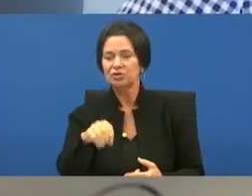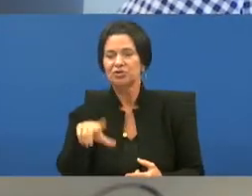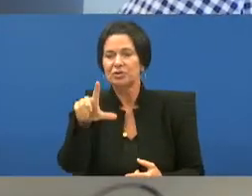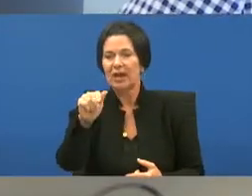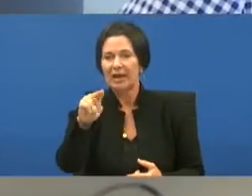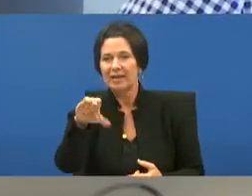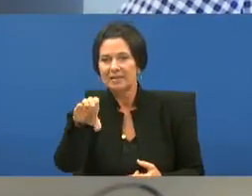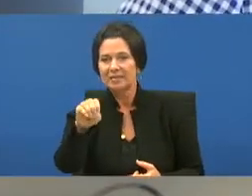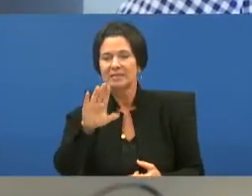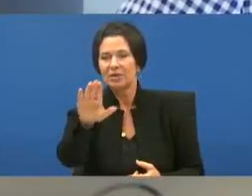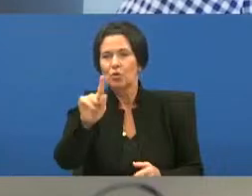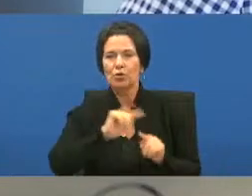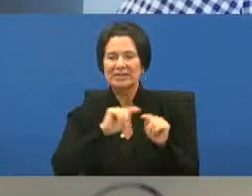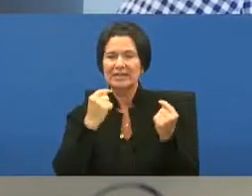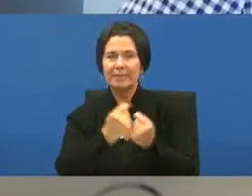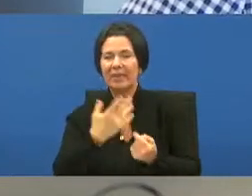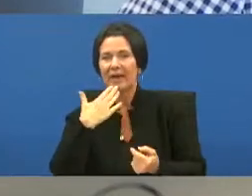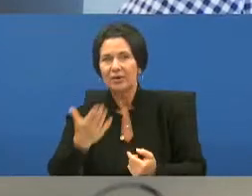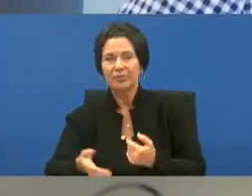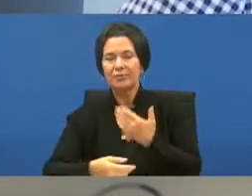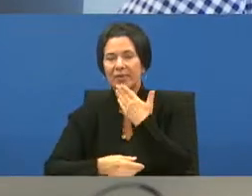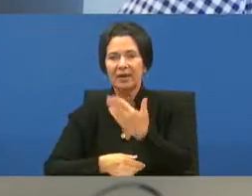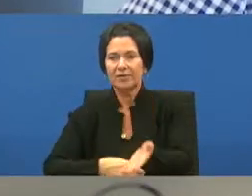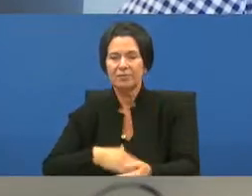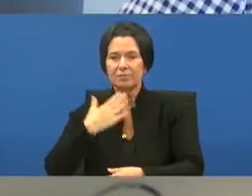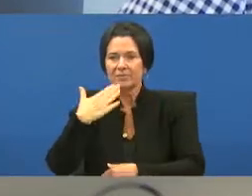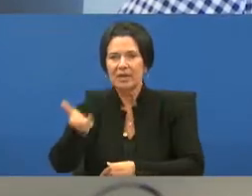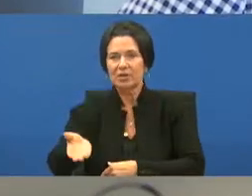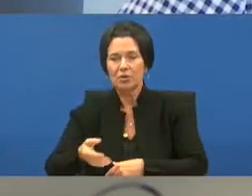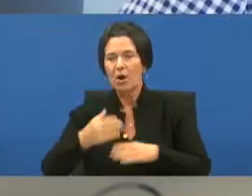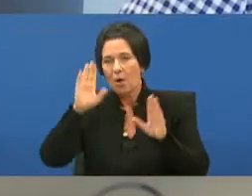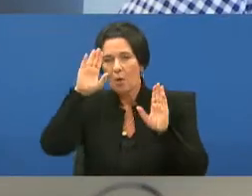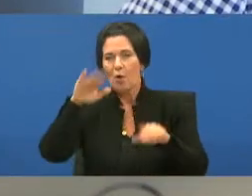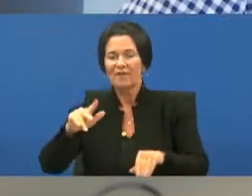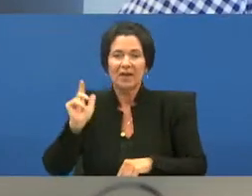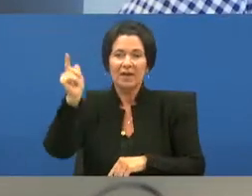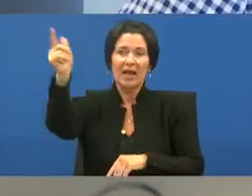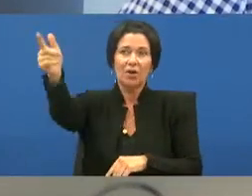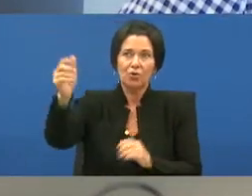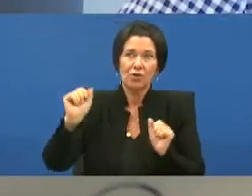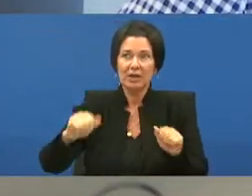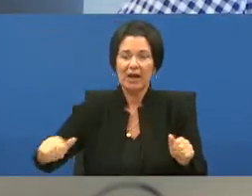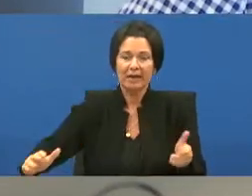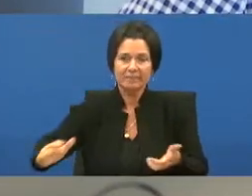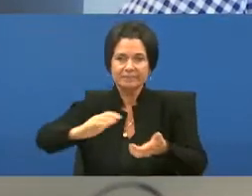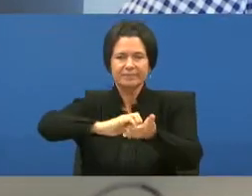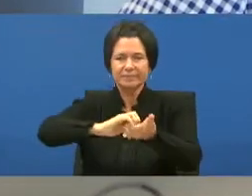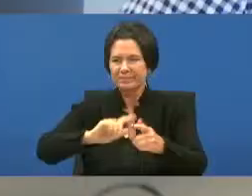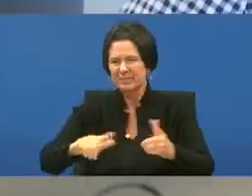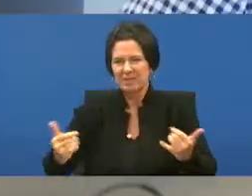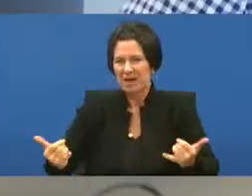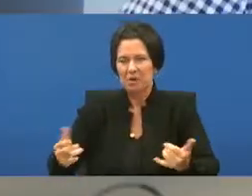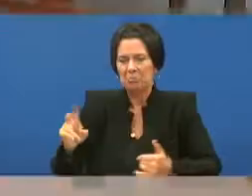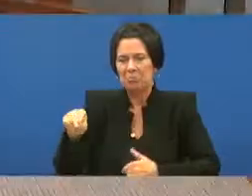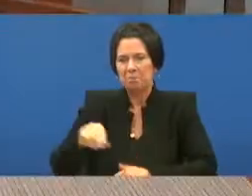The rest of your team as well. And hopefully as an olive branch, let's come back and see, can we do something A1 going forward. Thank